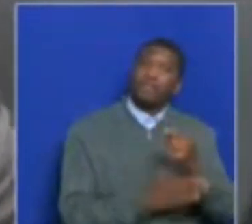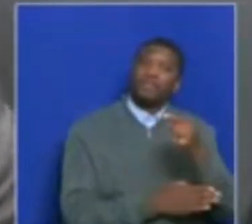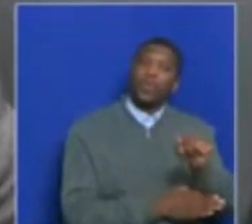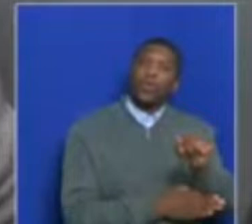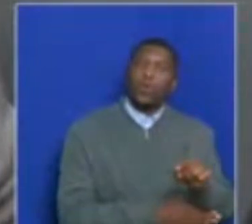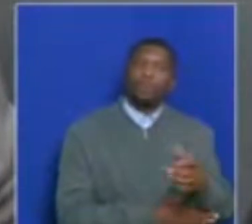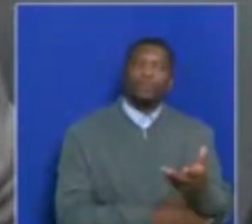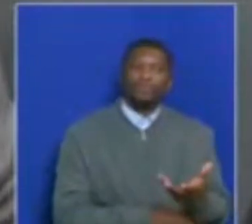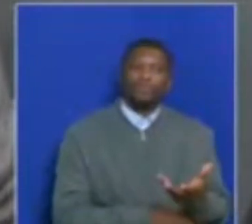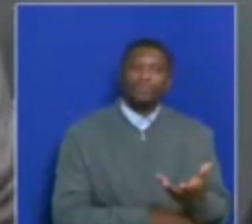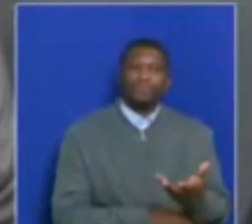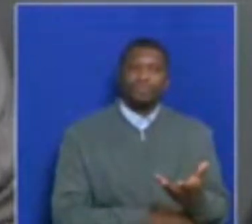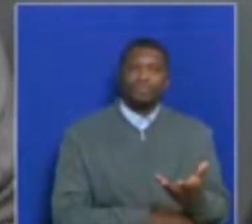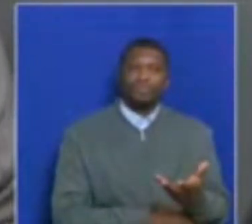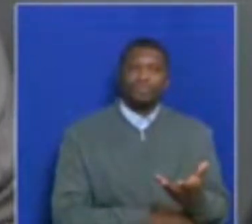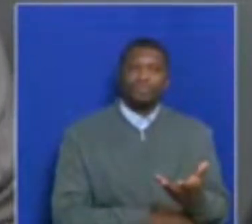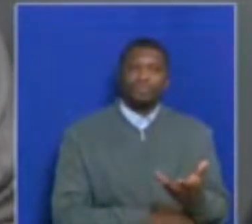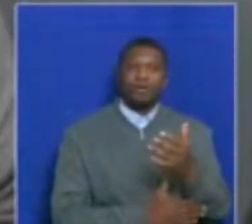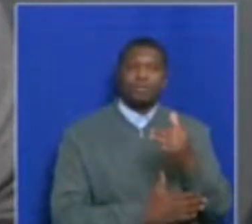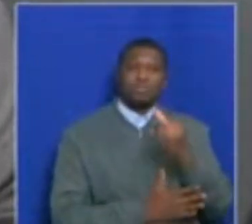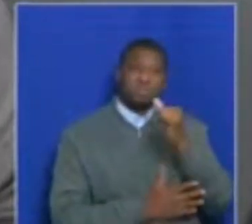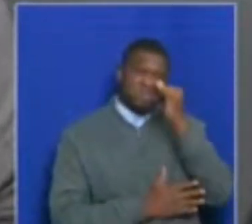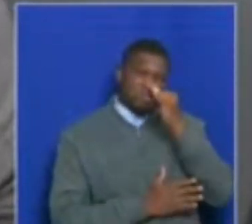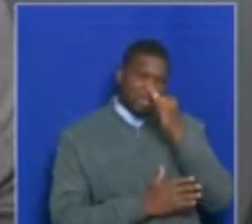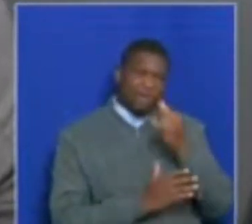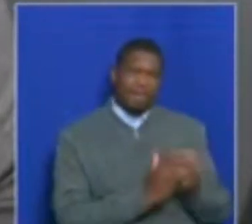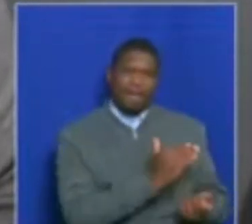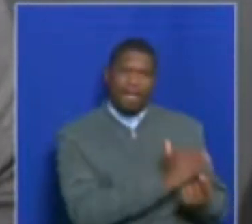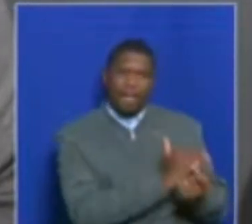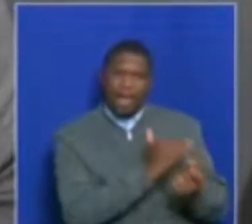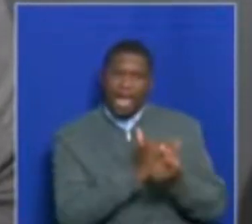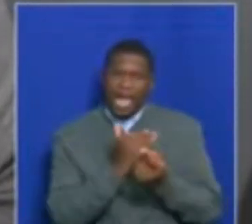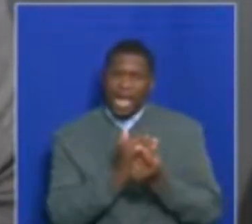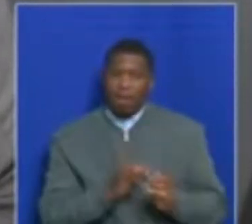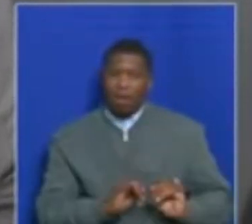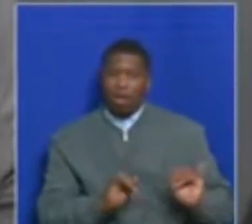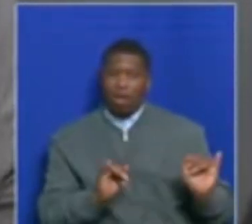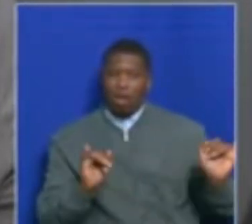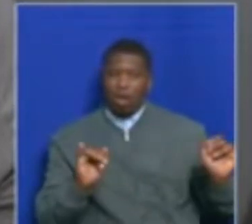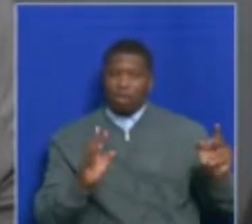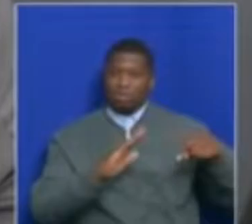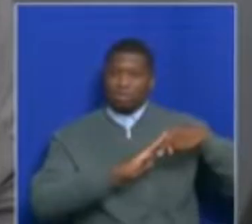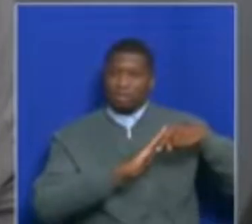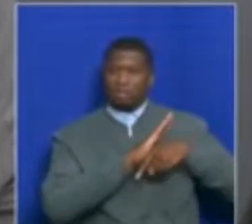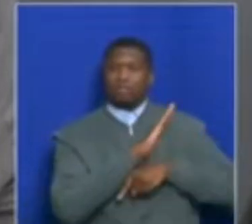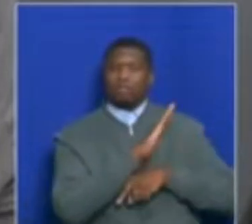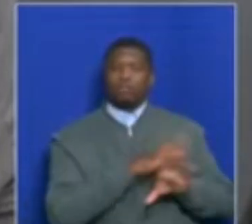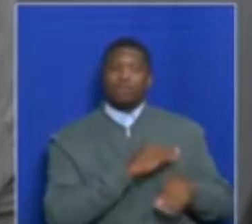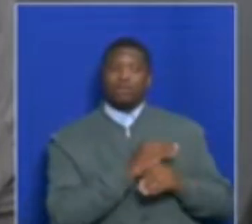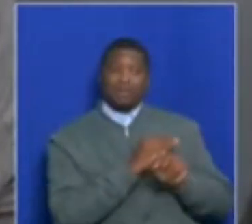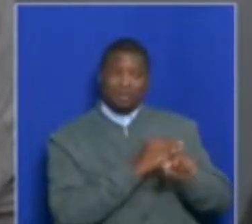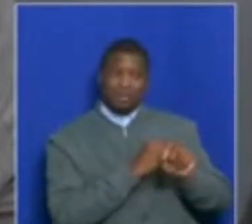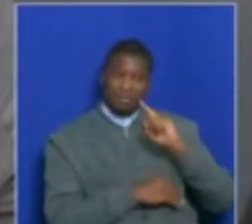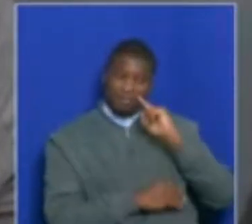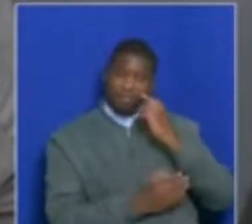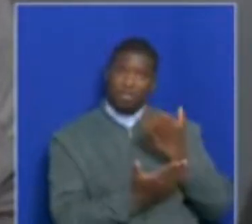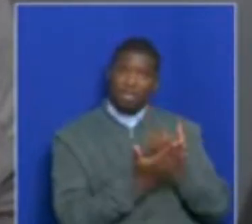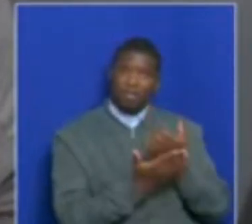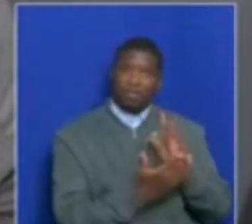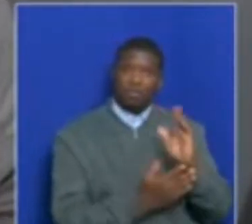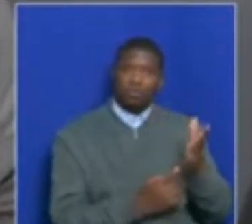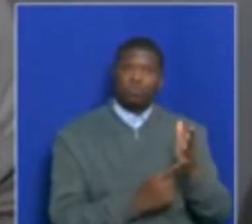undercover crime intelligence operations, and it is evidence which will, at the instance of